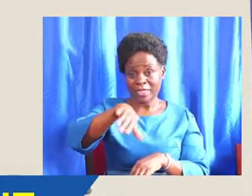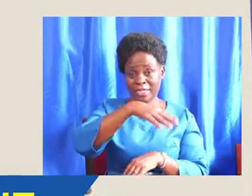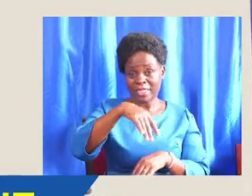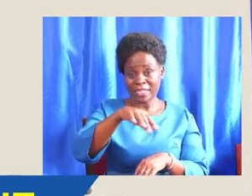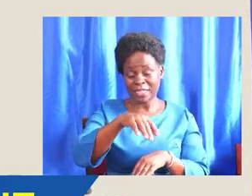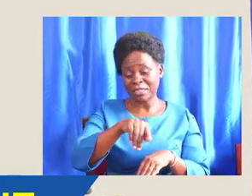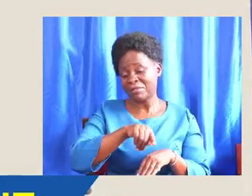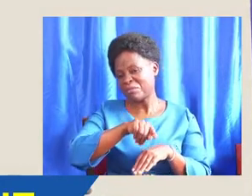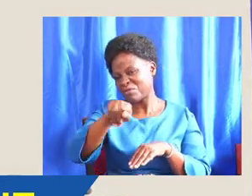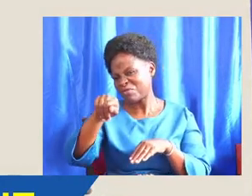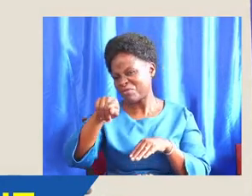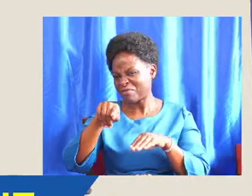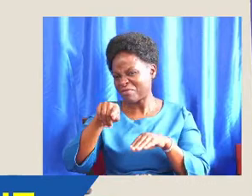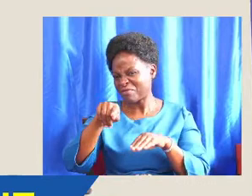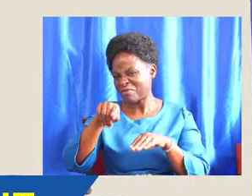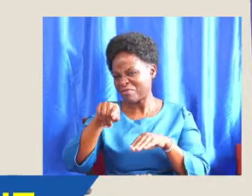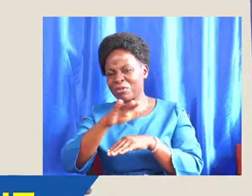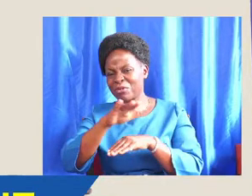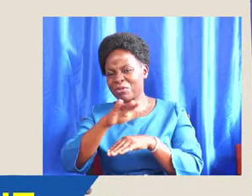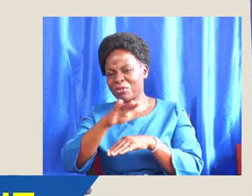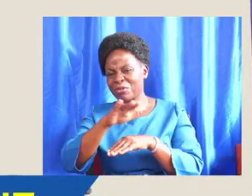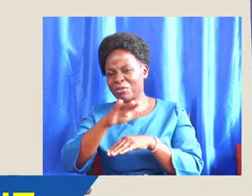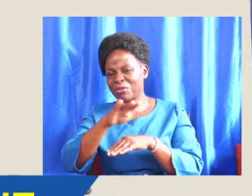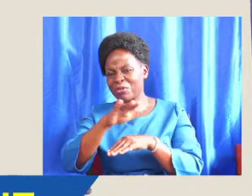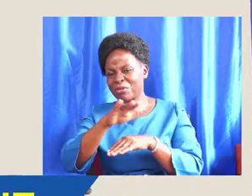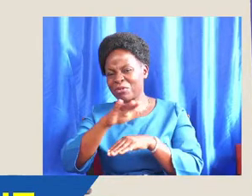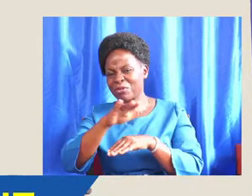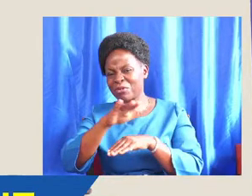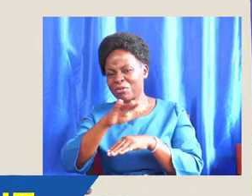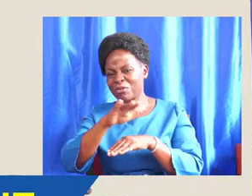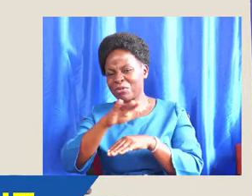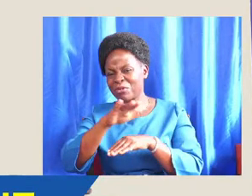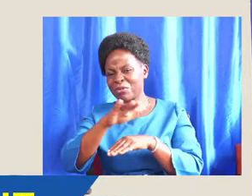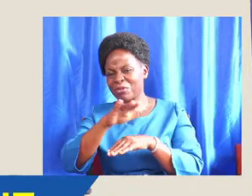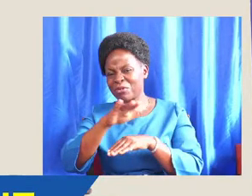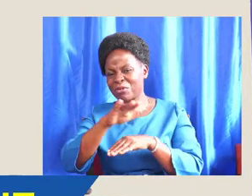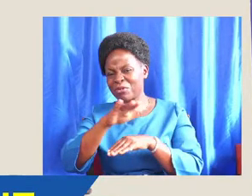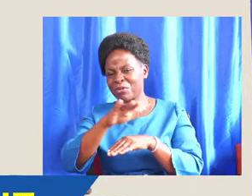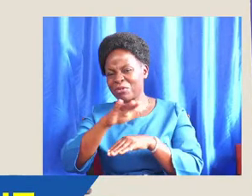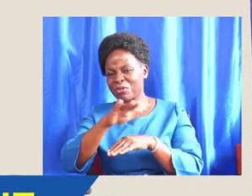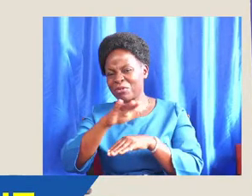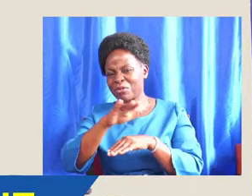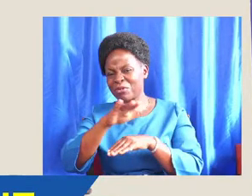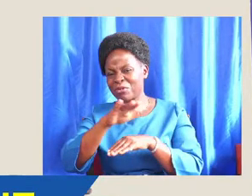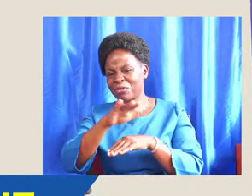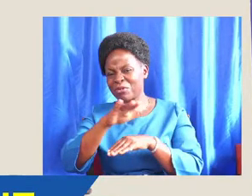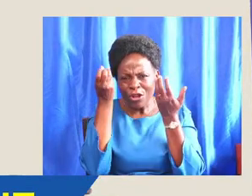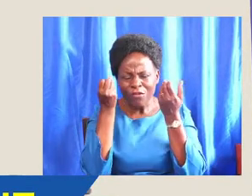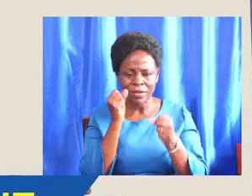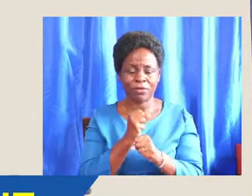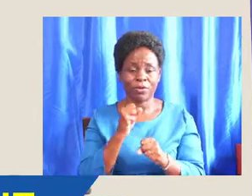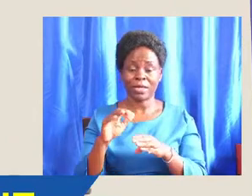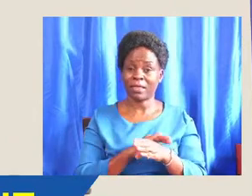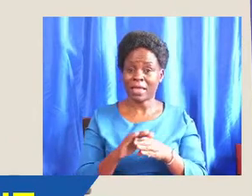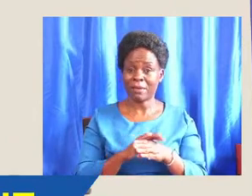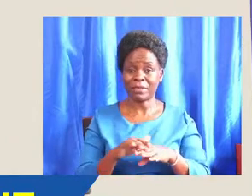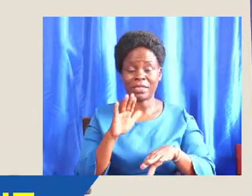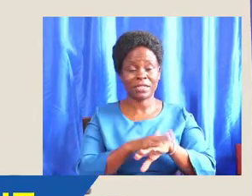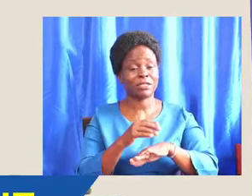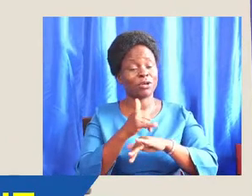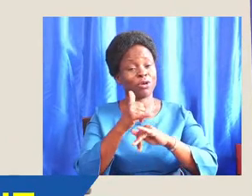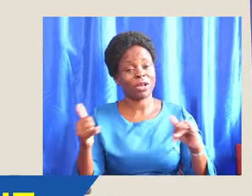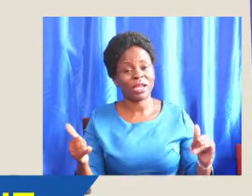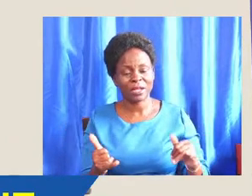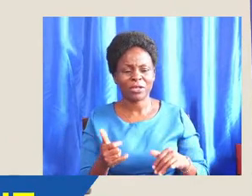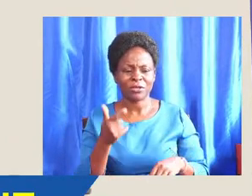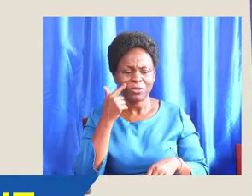the suburbs. We are seeing people moving, getting innovative, and doing their businesses online. We see